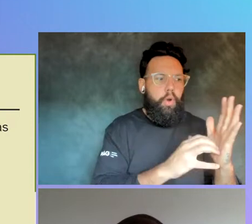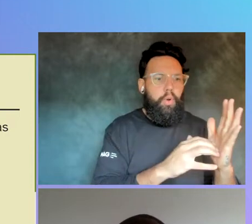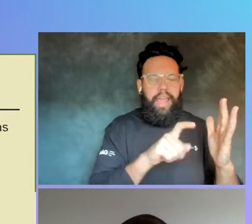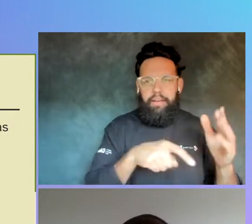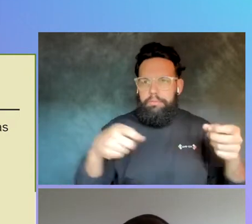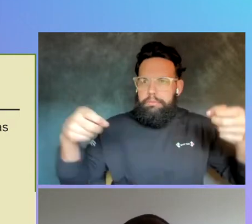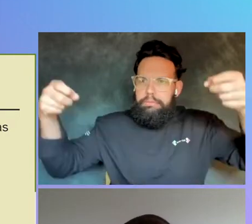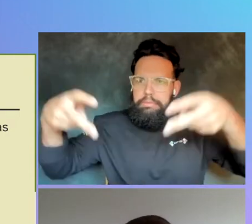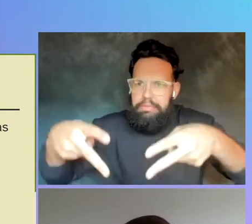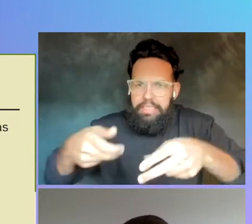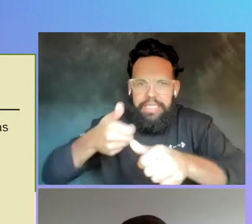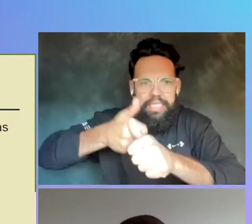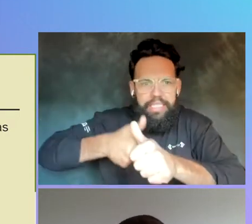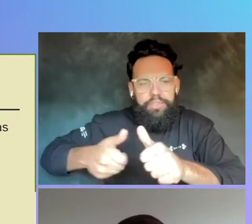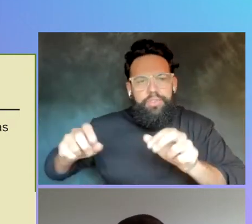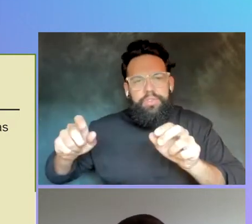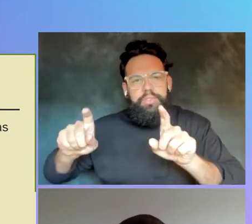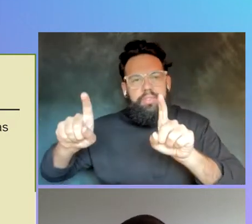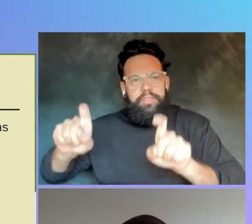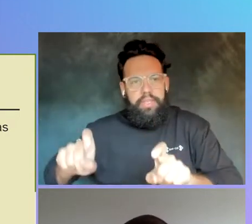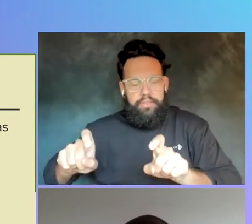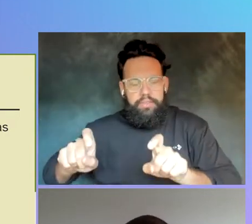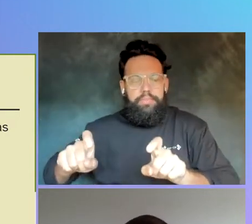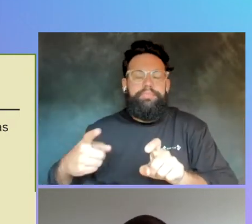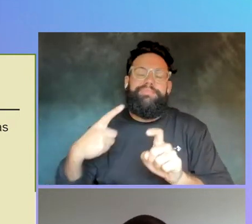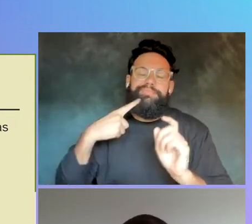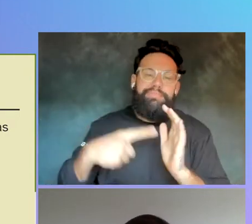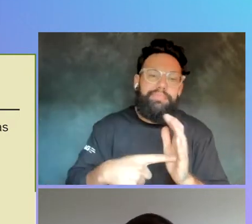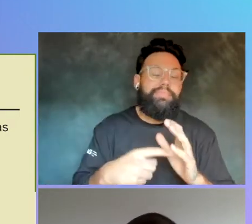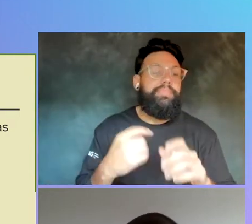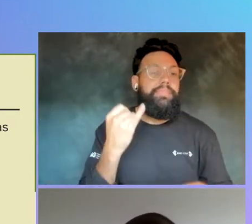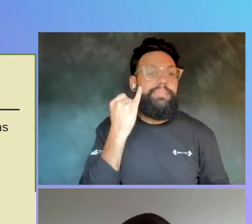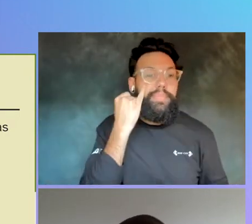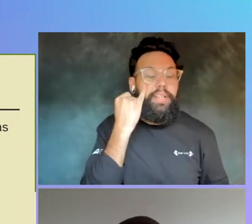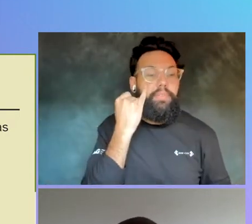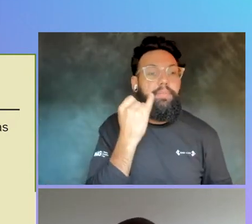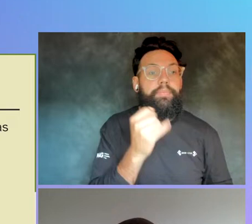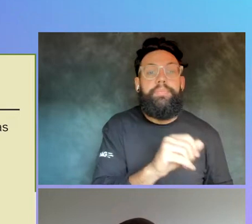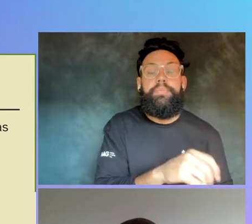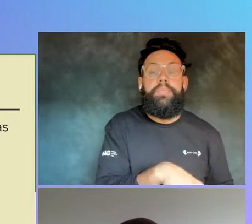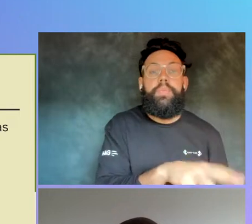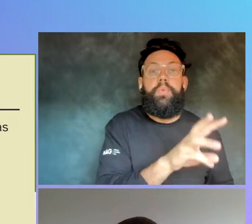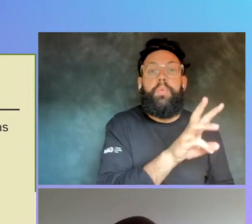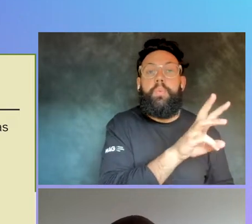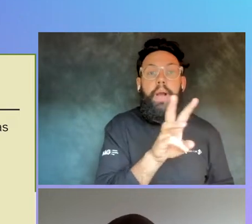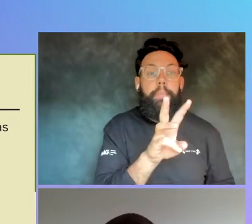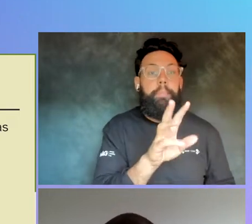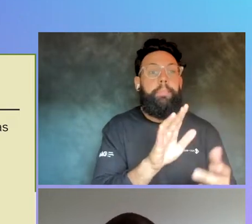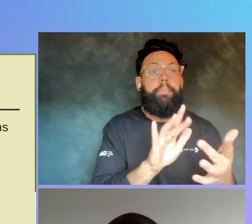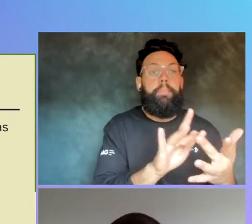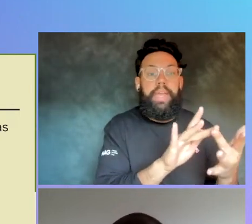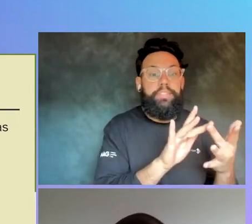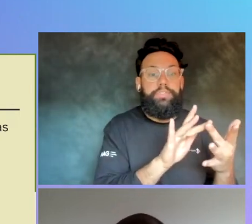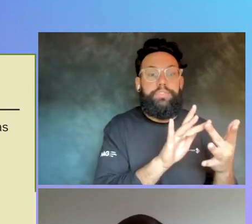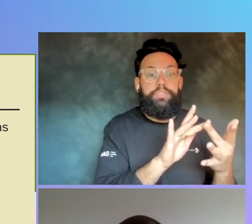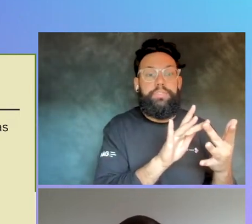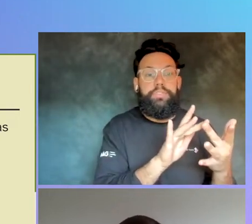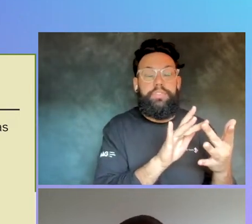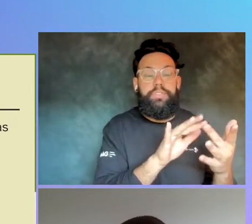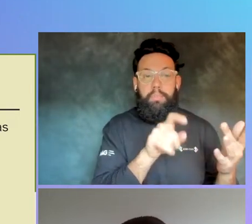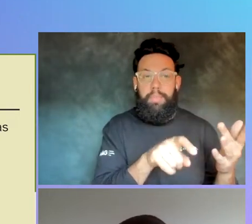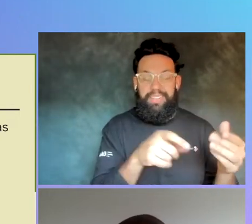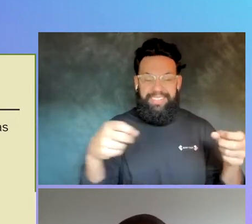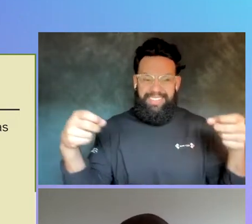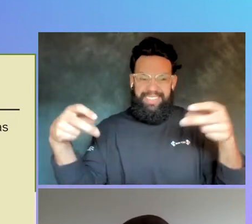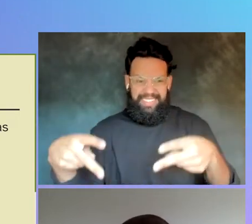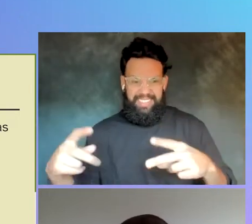test. In a case of a web page, the inject X command should trigger after visiting a web page.